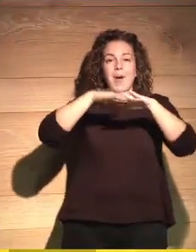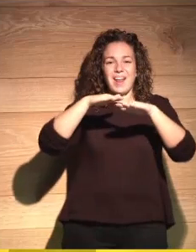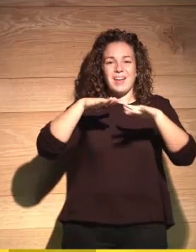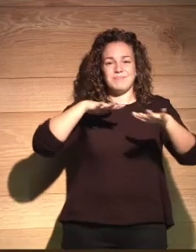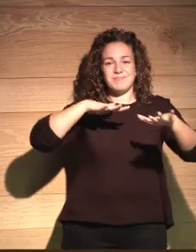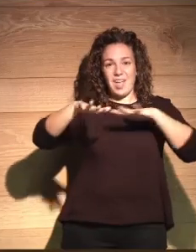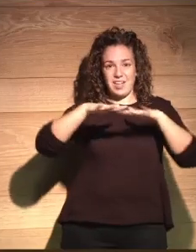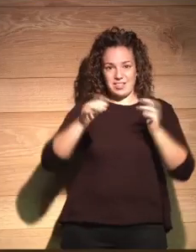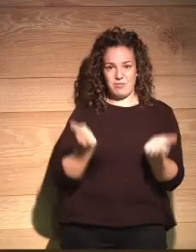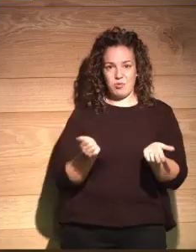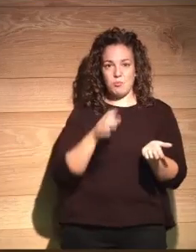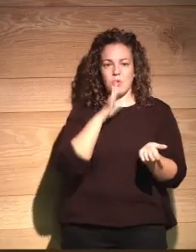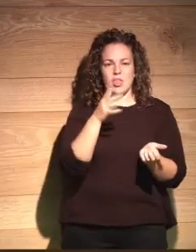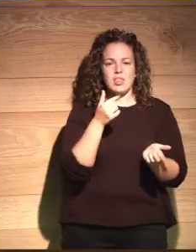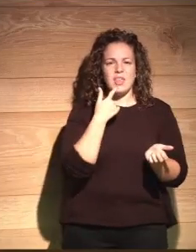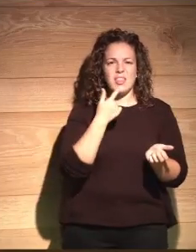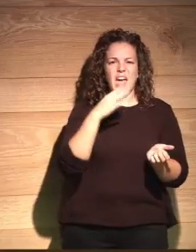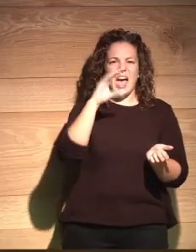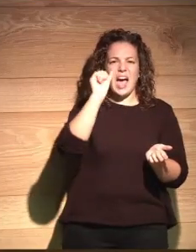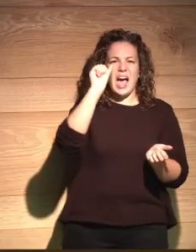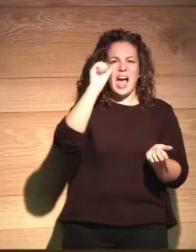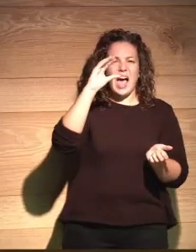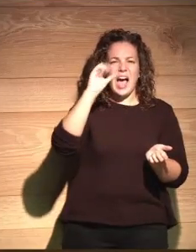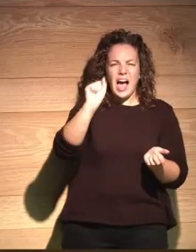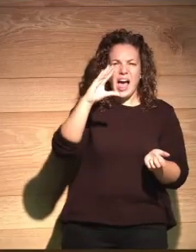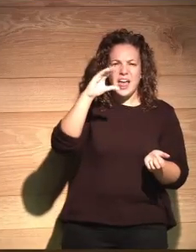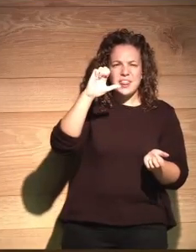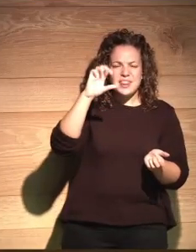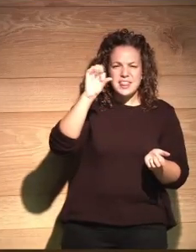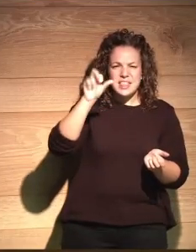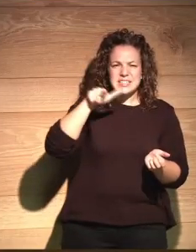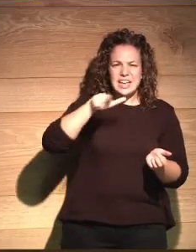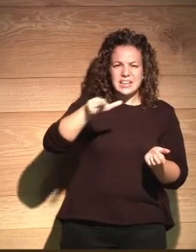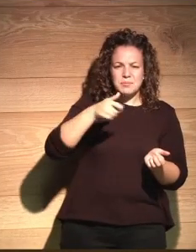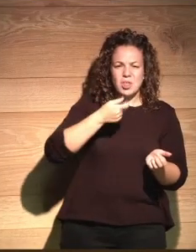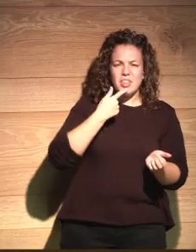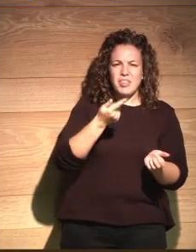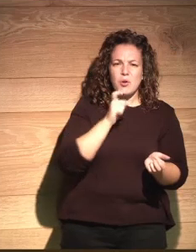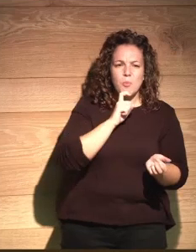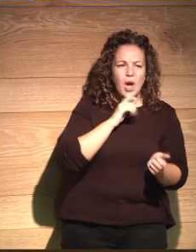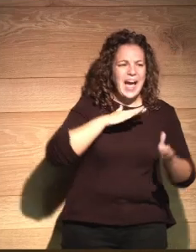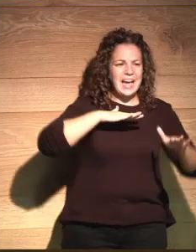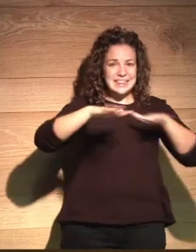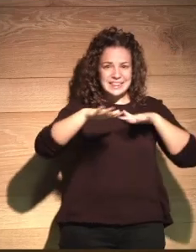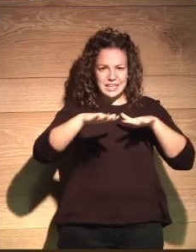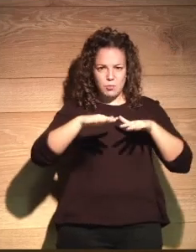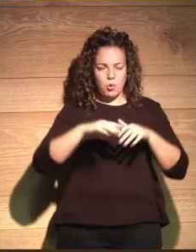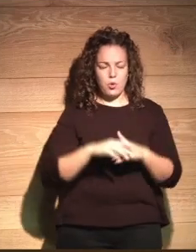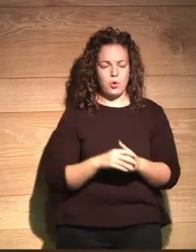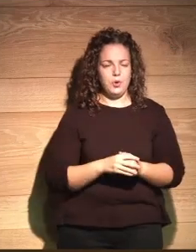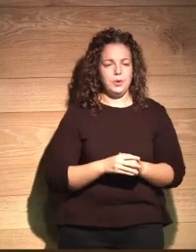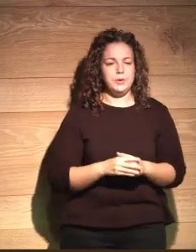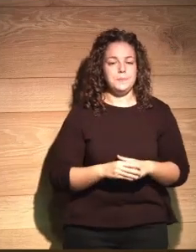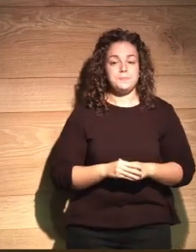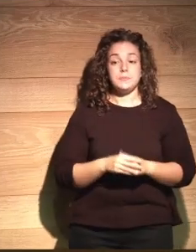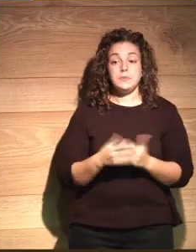this asset field, kind of. How do you say assets? Activo. Can you say activo? Activo. So